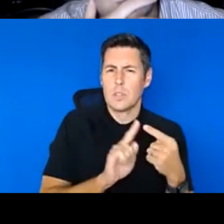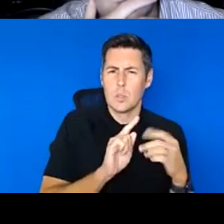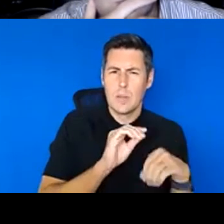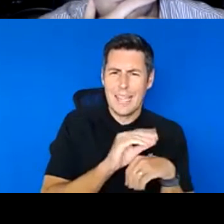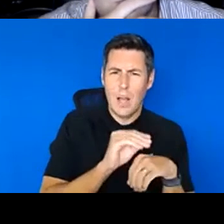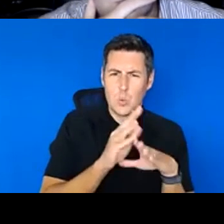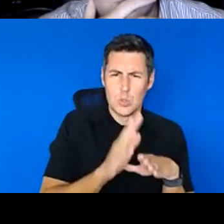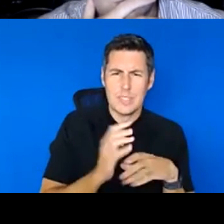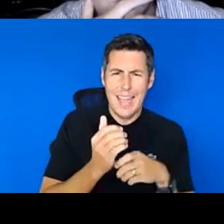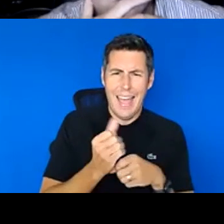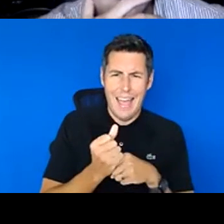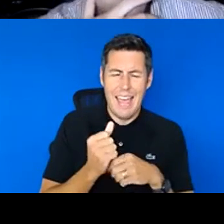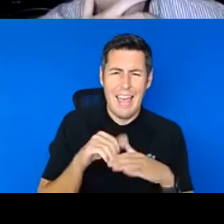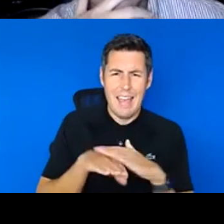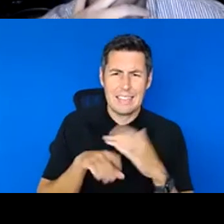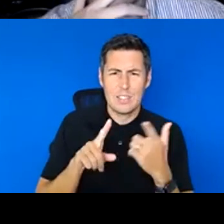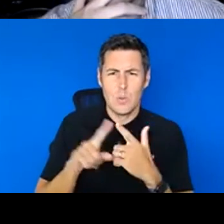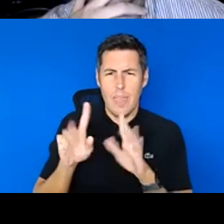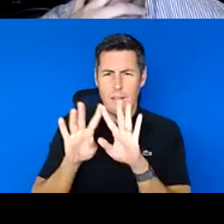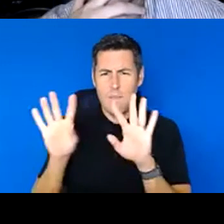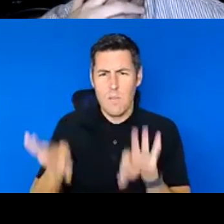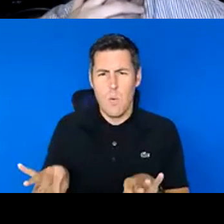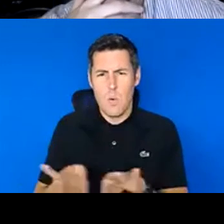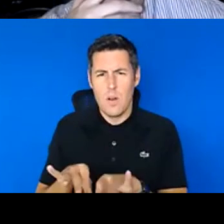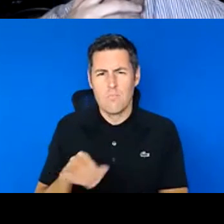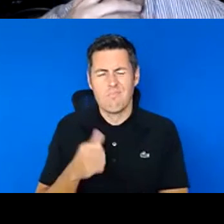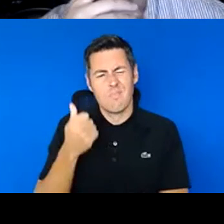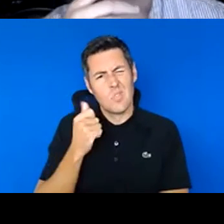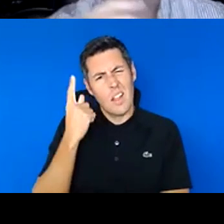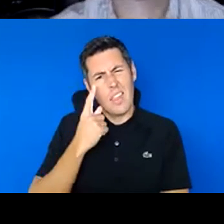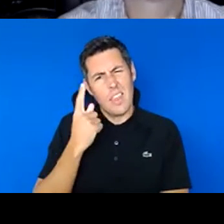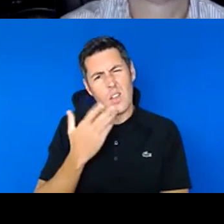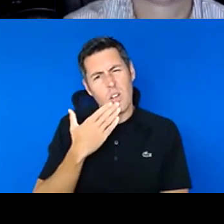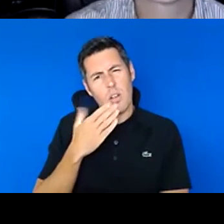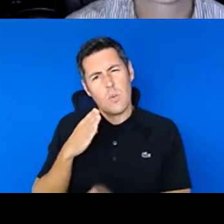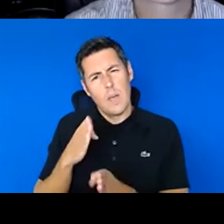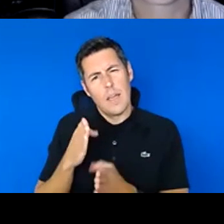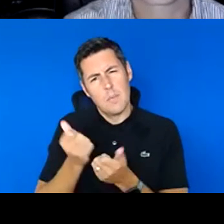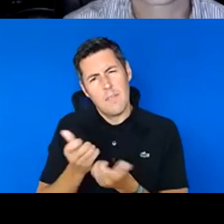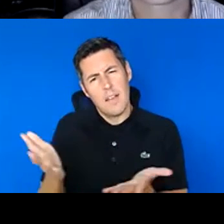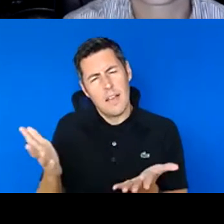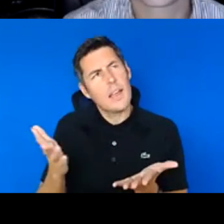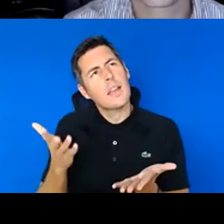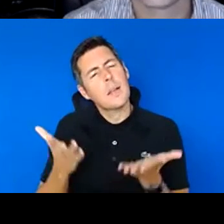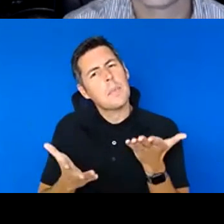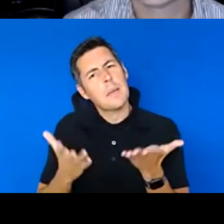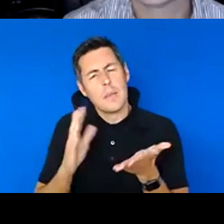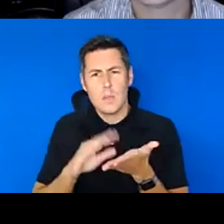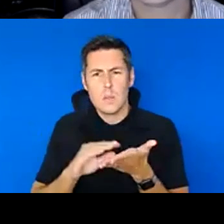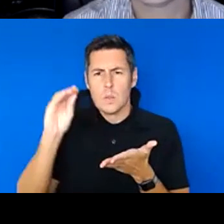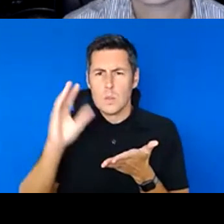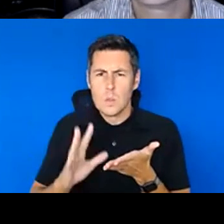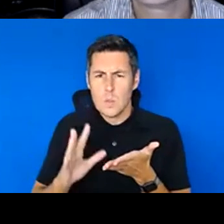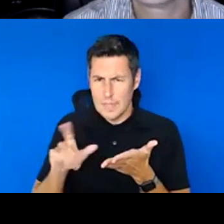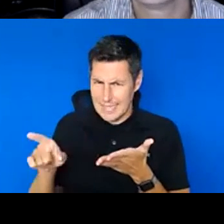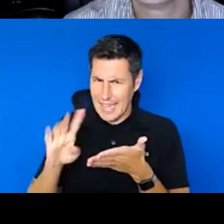understand classroom wise, right? Yeah, I'm just trying to think of a practical way to provide that to them. It could be that when a student, are students currently